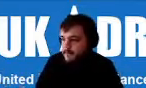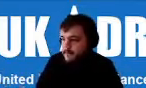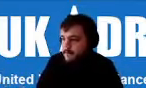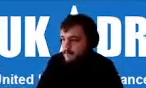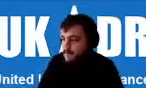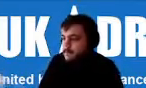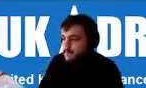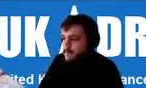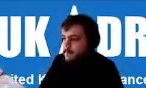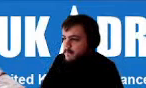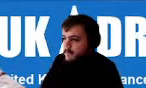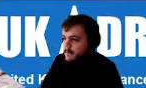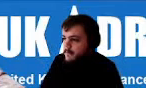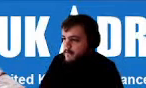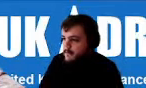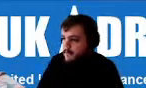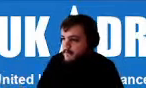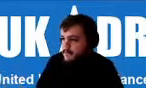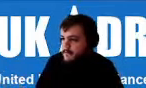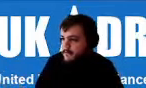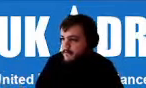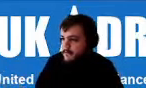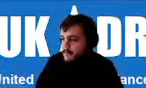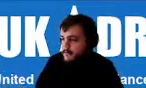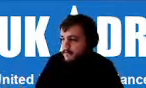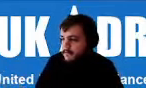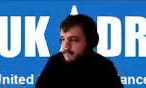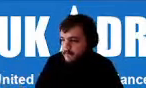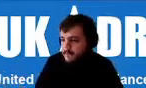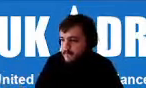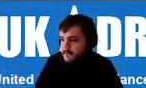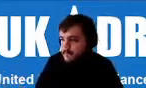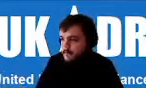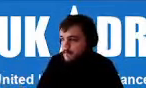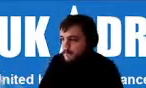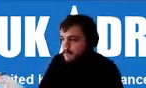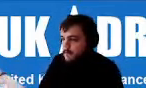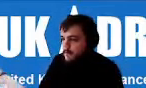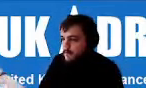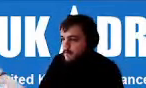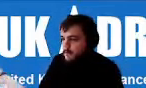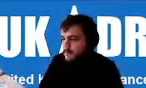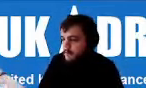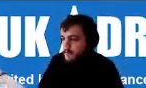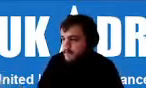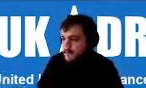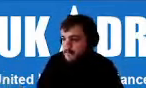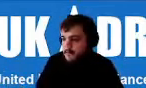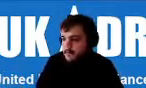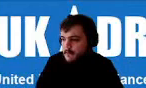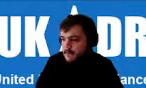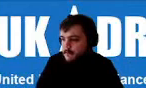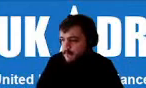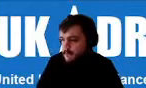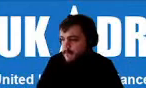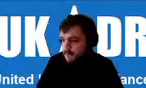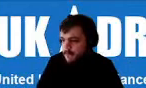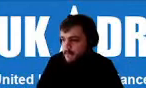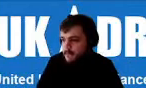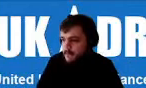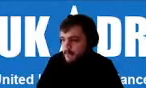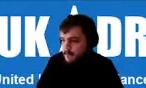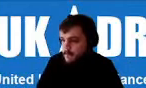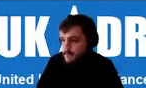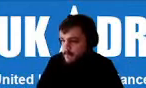of magnitude better and bigger. In summer 2022, we had 3,000 firefighters in the south of